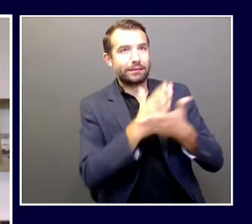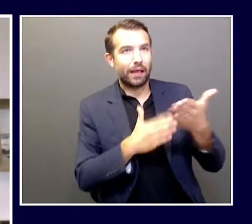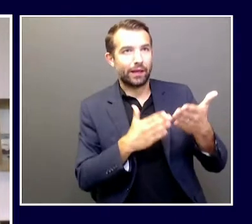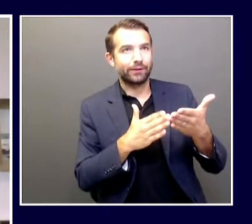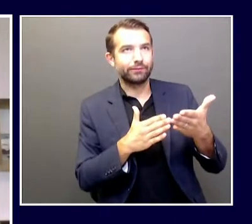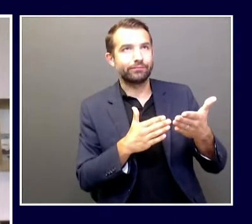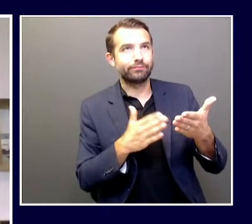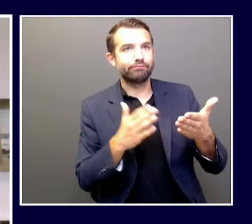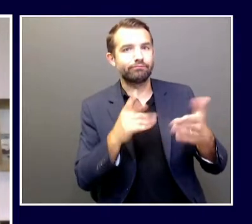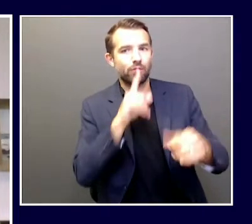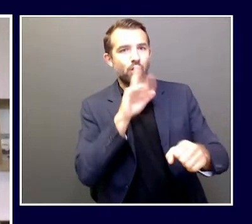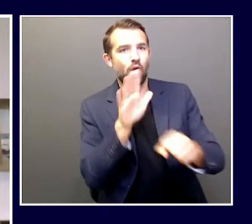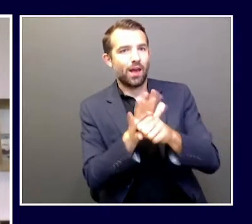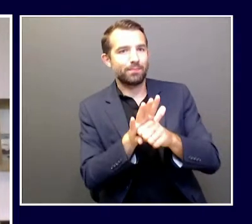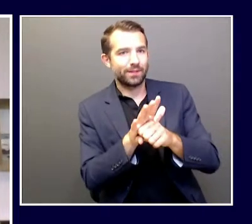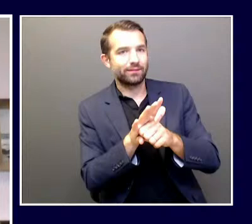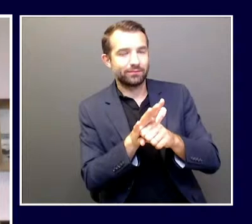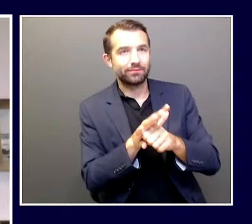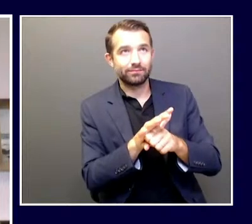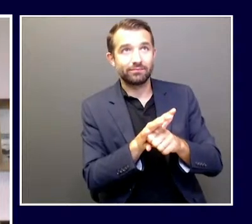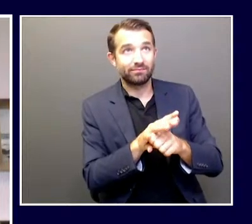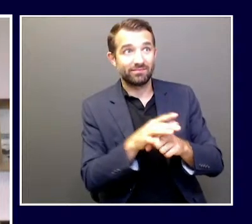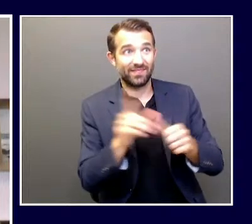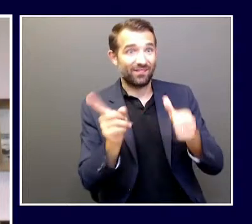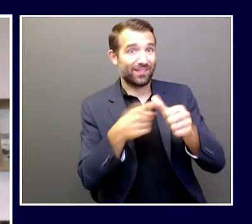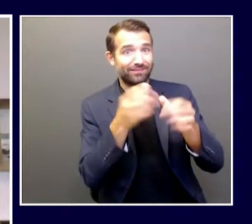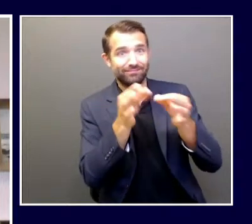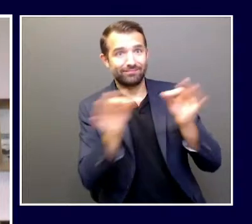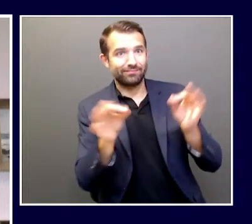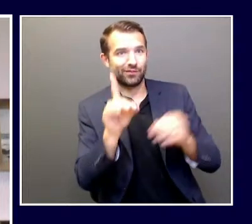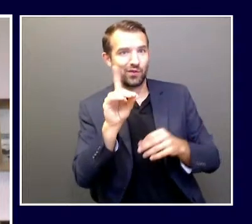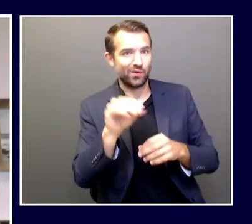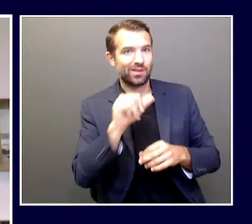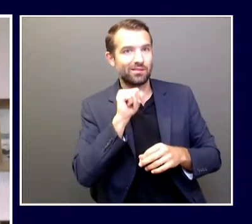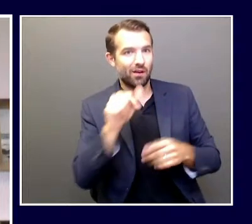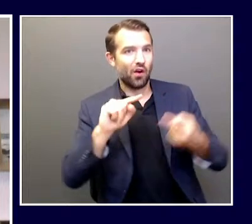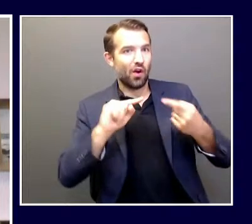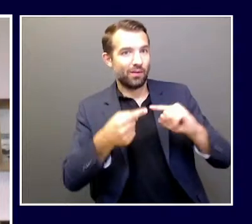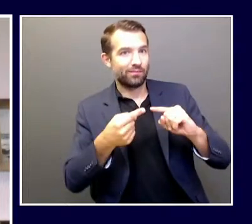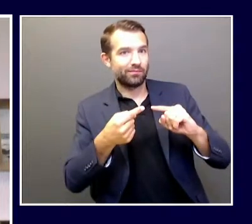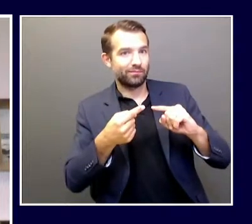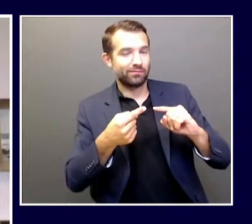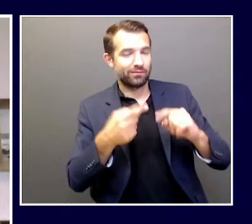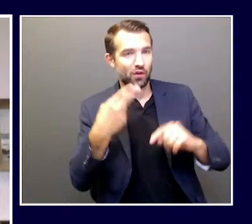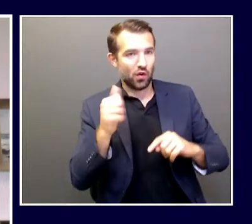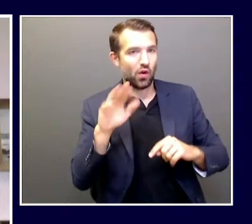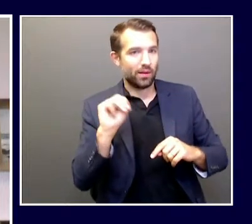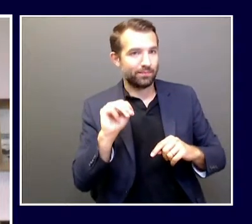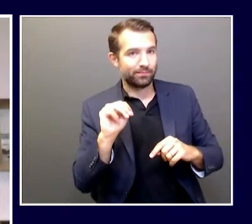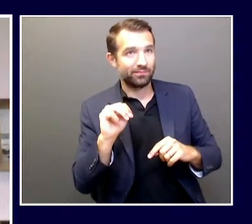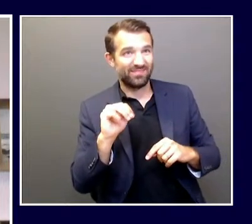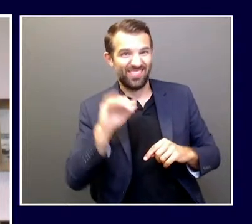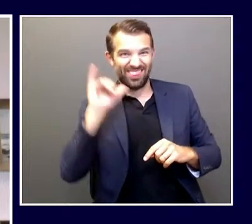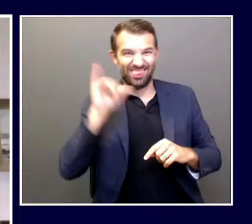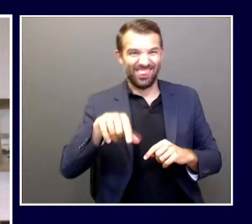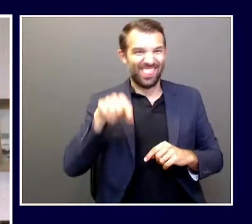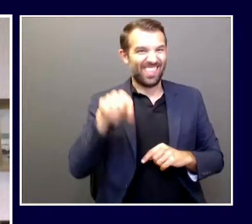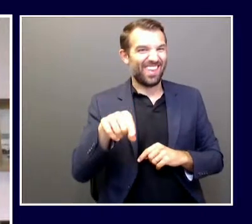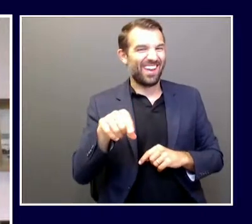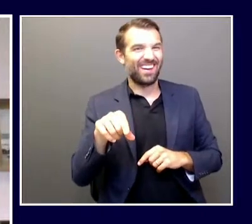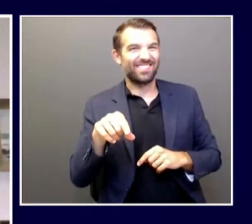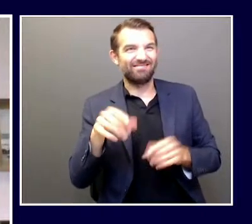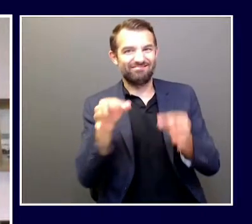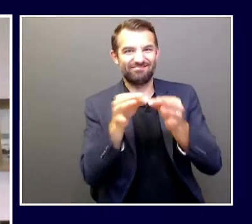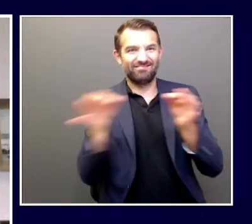harm. That is the guiding principle that underlies why I feel it's important for those in healthcare to be